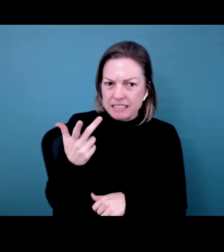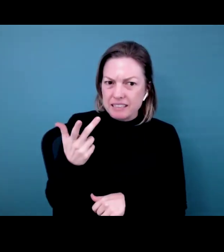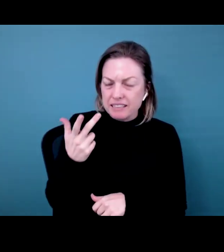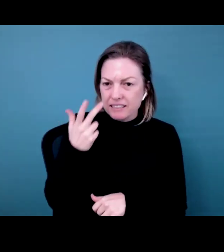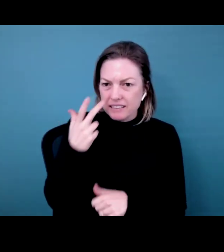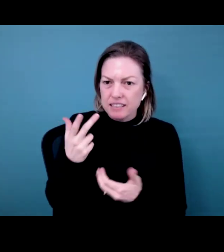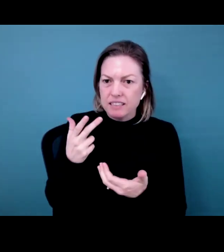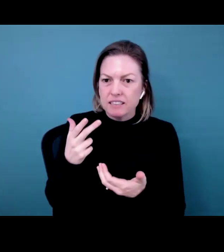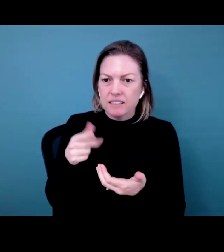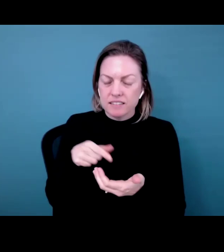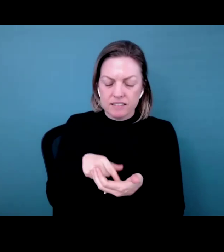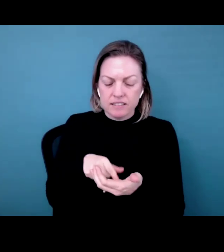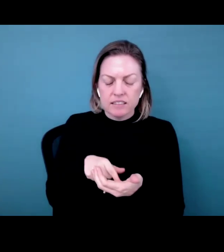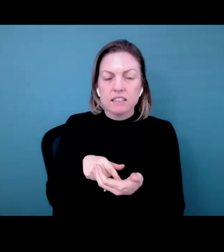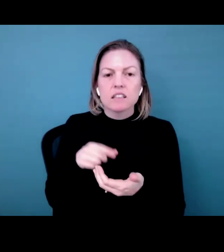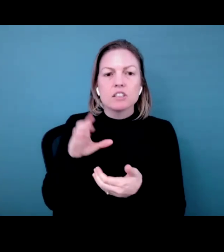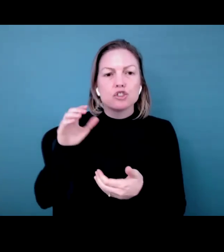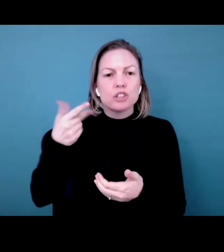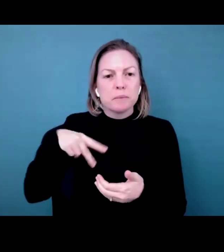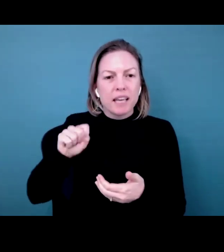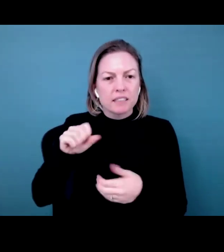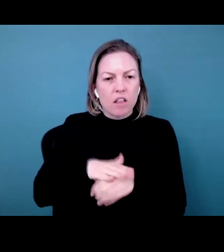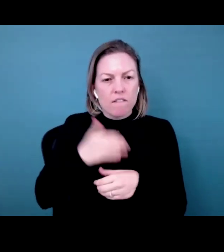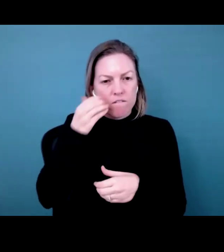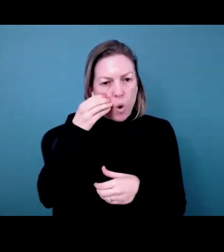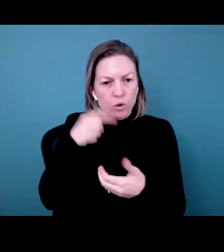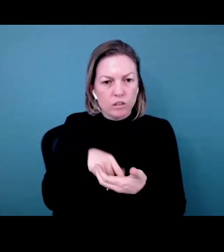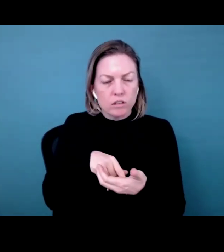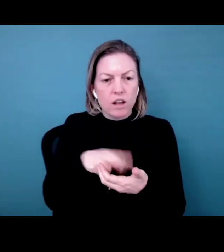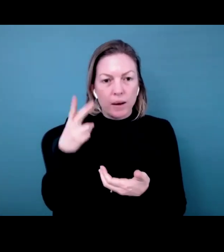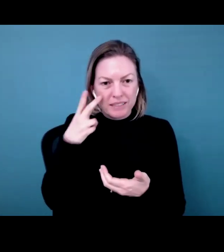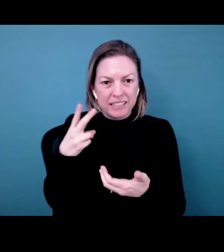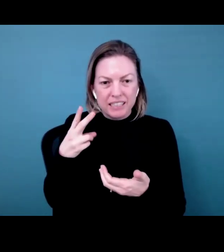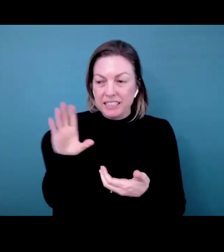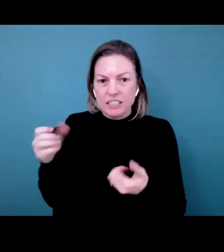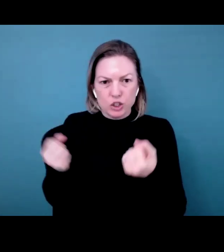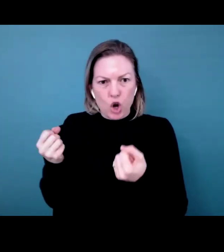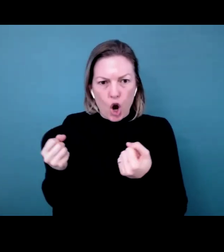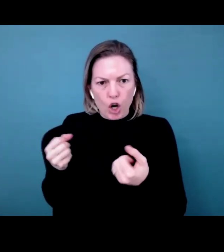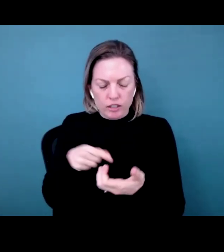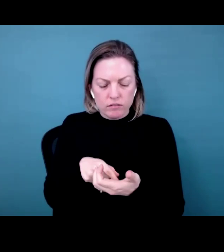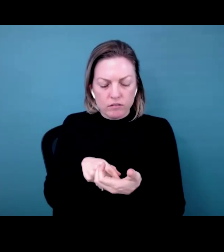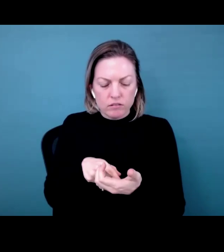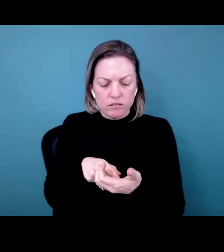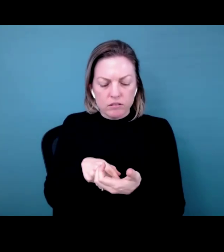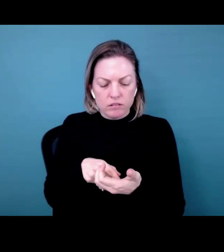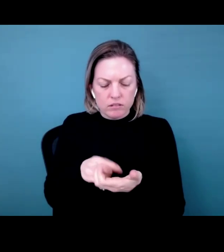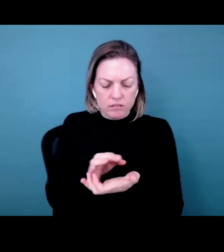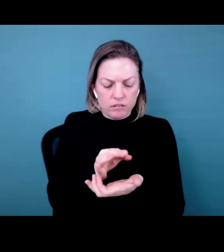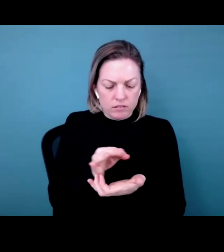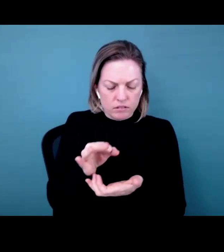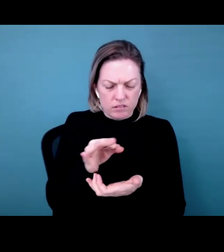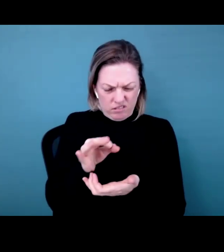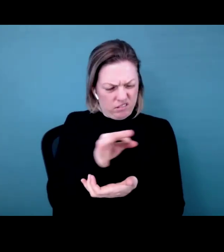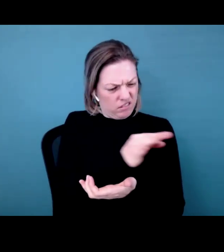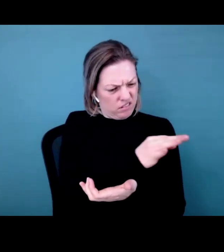that he's navigated through 1,000 times before, and he'd turn the wrong way. And I'd call him up, Dad, where are you going? I don't know